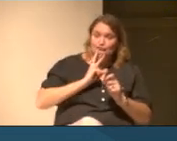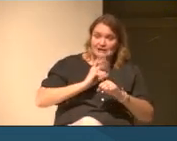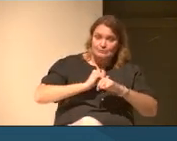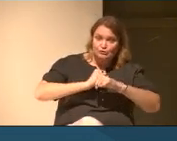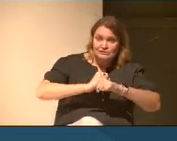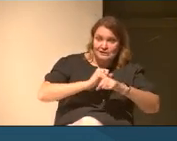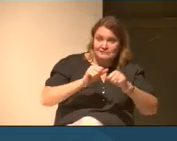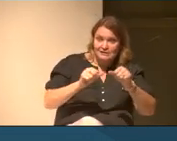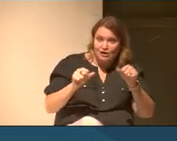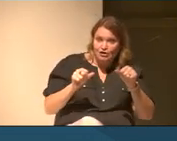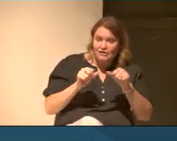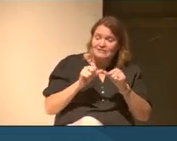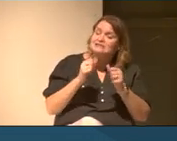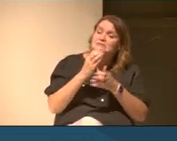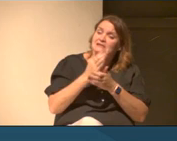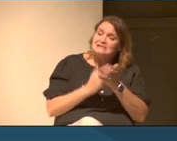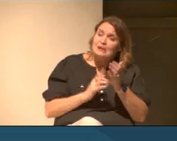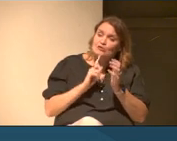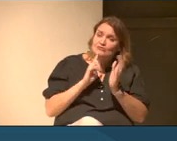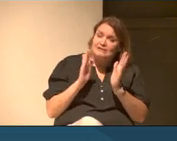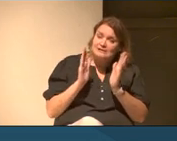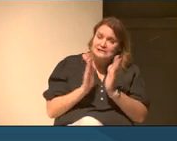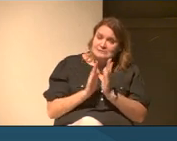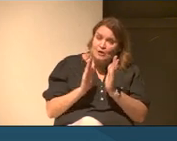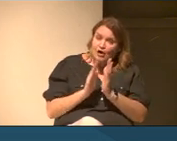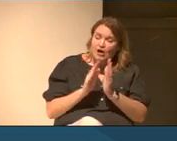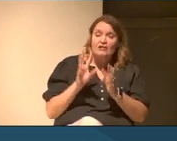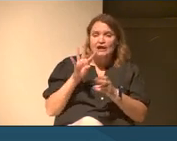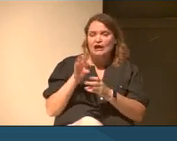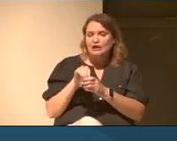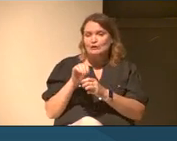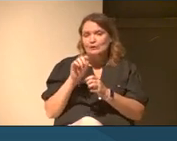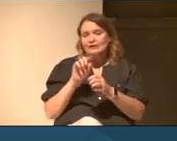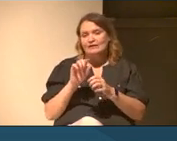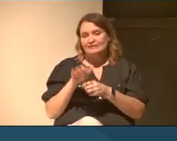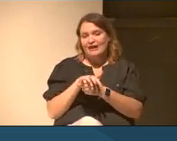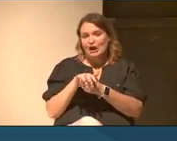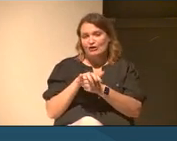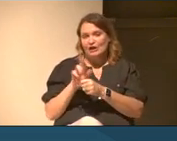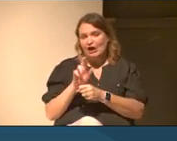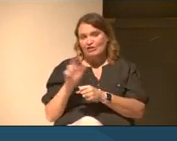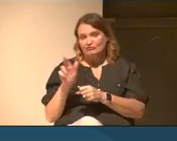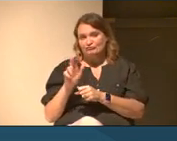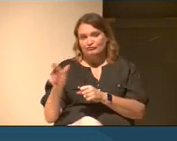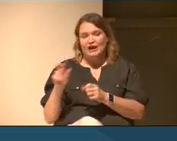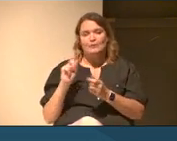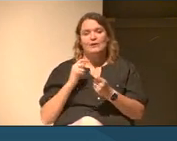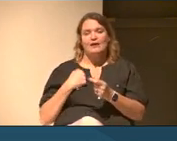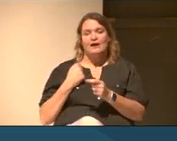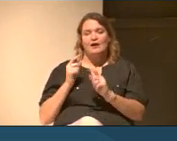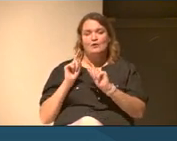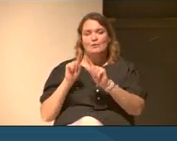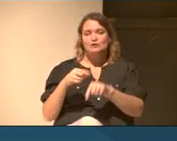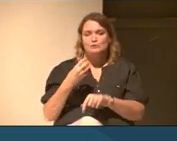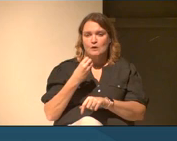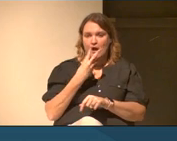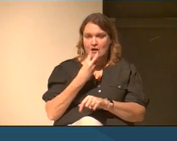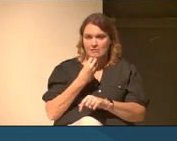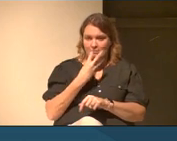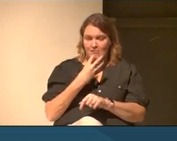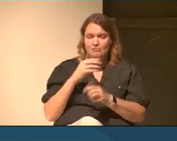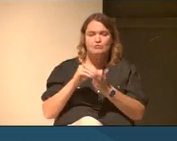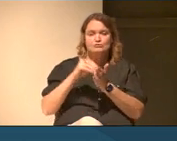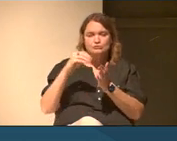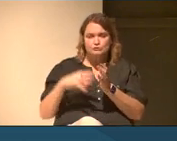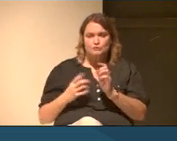places are really small, including the one on the right where I went when I was visiting the University of Hong Kong. The students took me to this tiny little